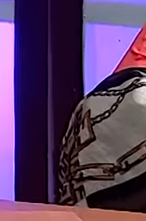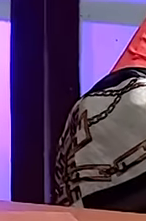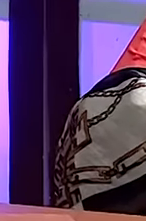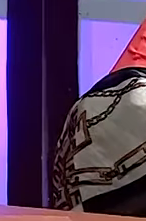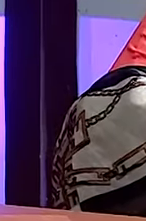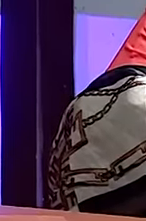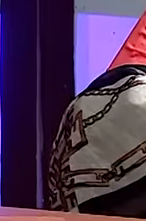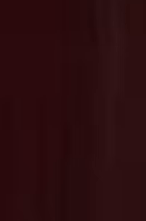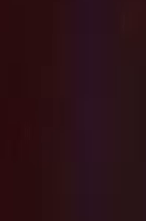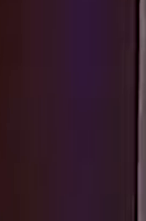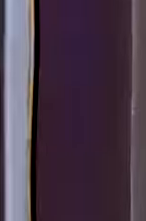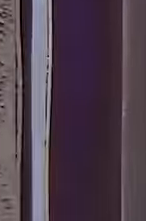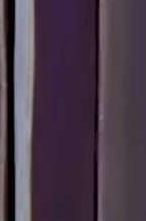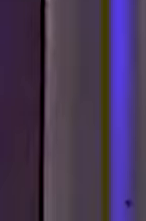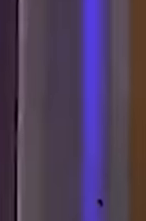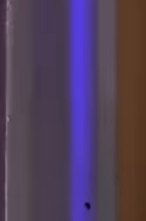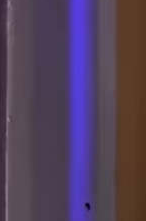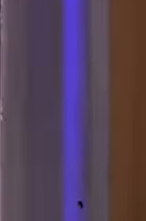child.